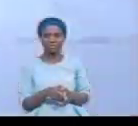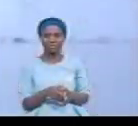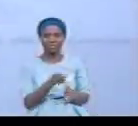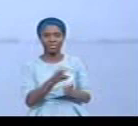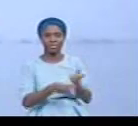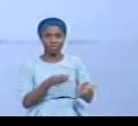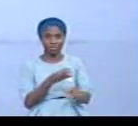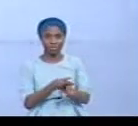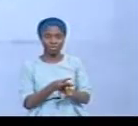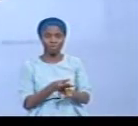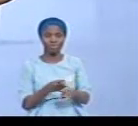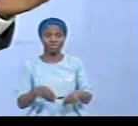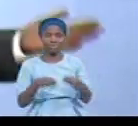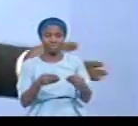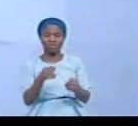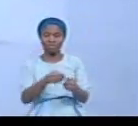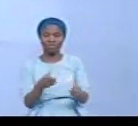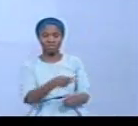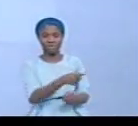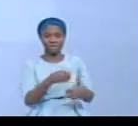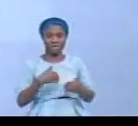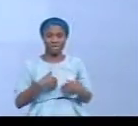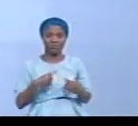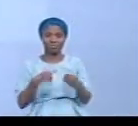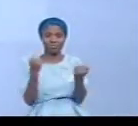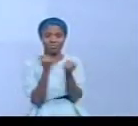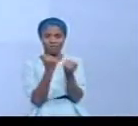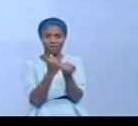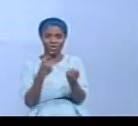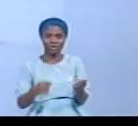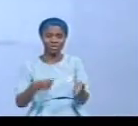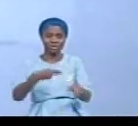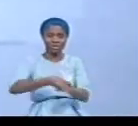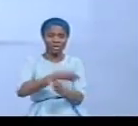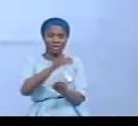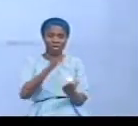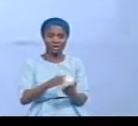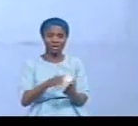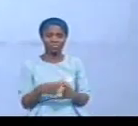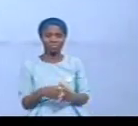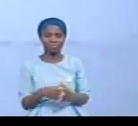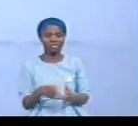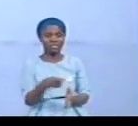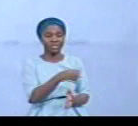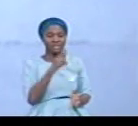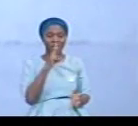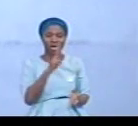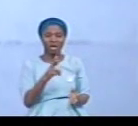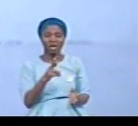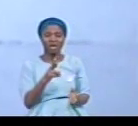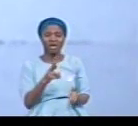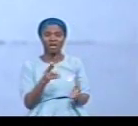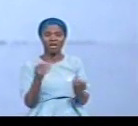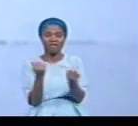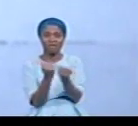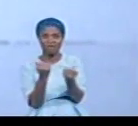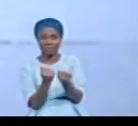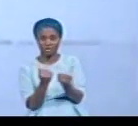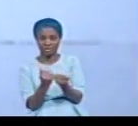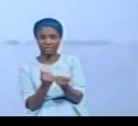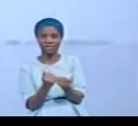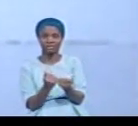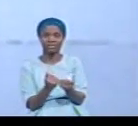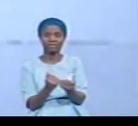that they will be defeated, and the Lamb shall overcome them, for he